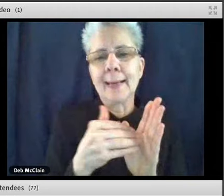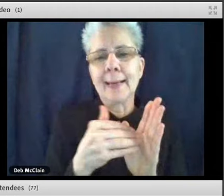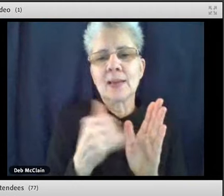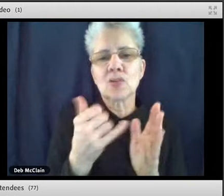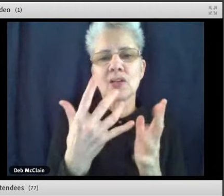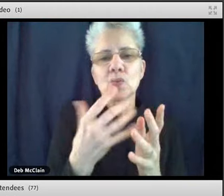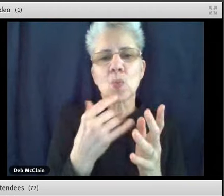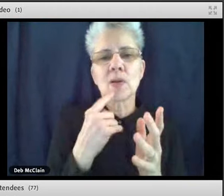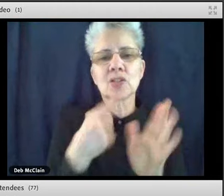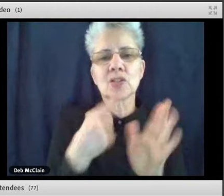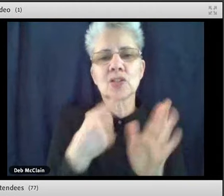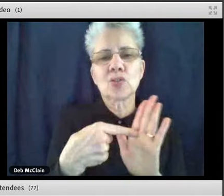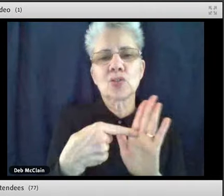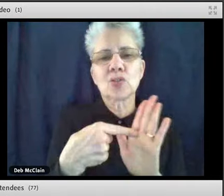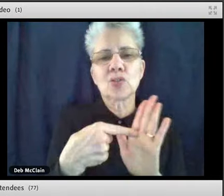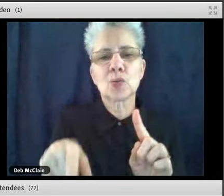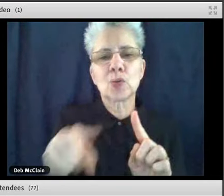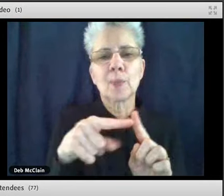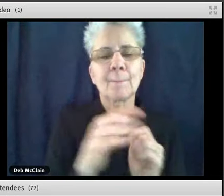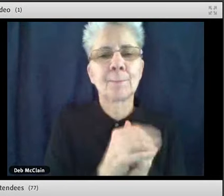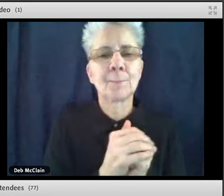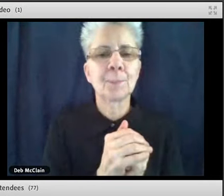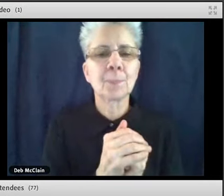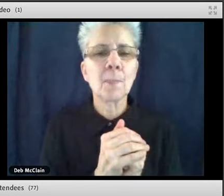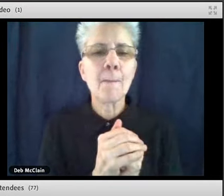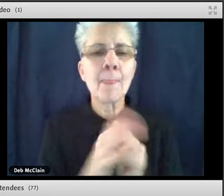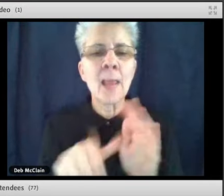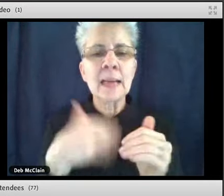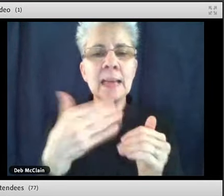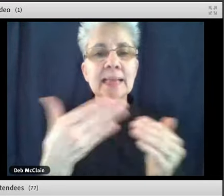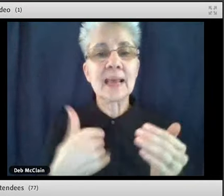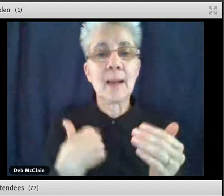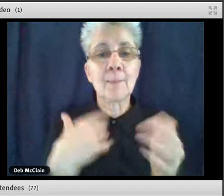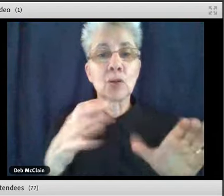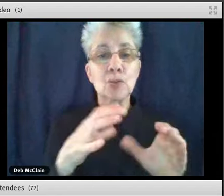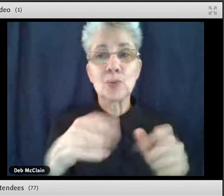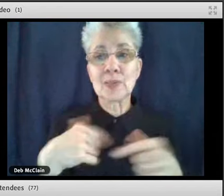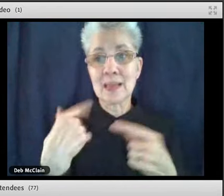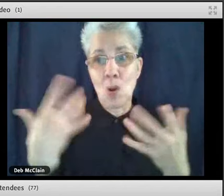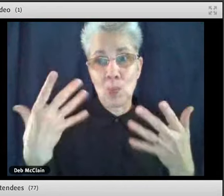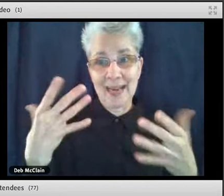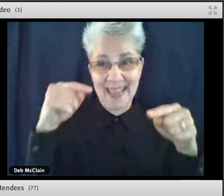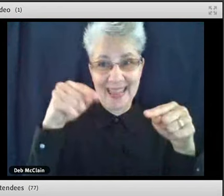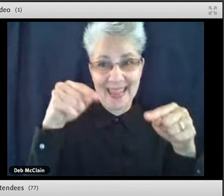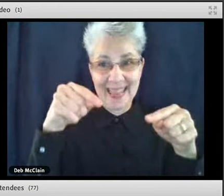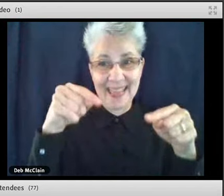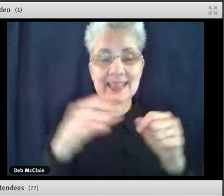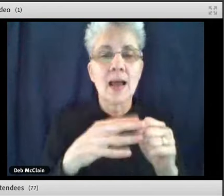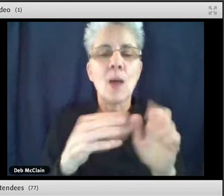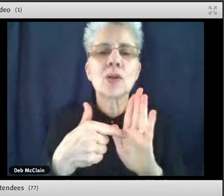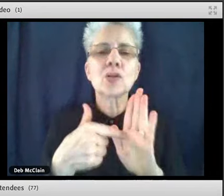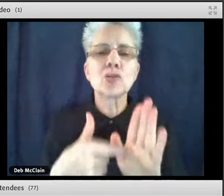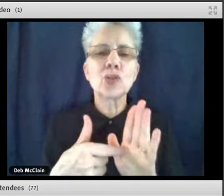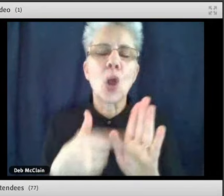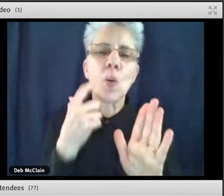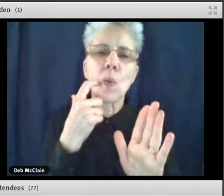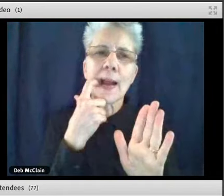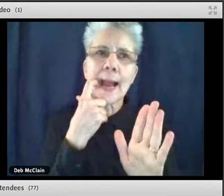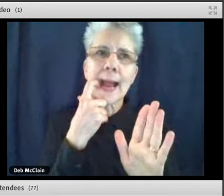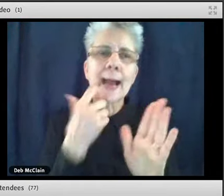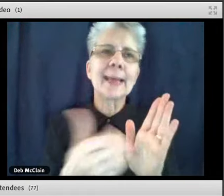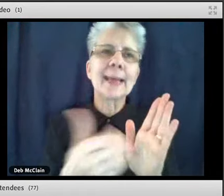And also the CDC and the World Health Organization. So let me just show you those really quickly. And again, these are sites